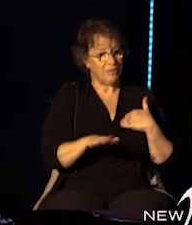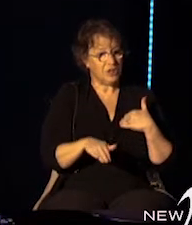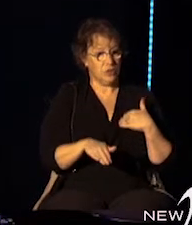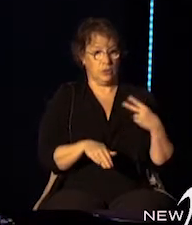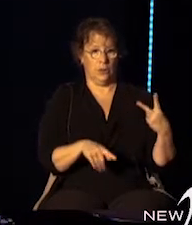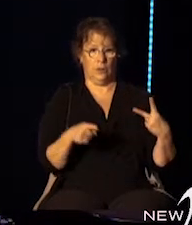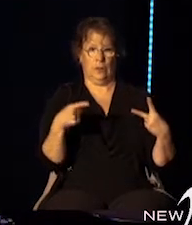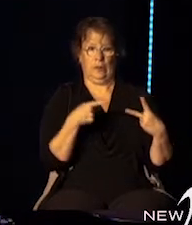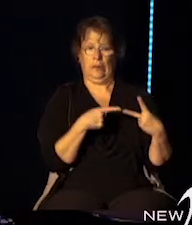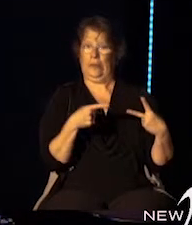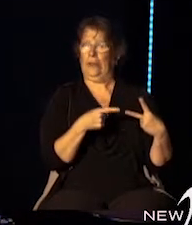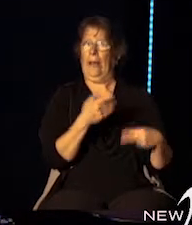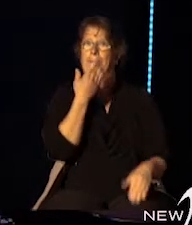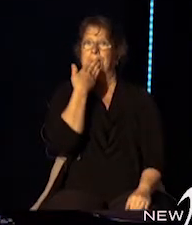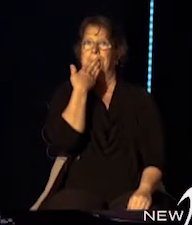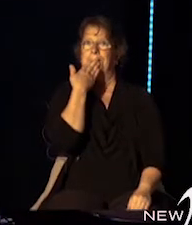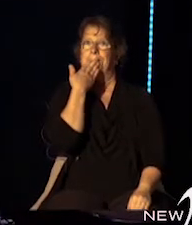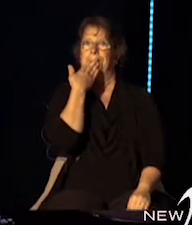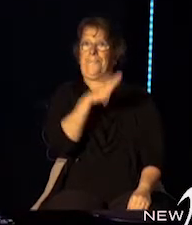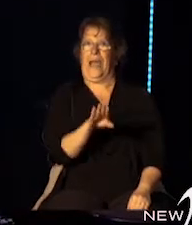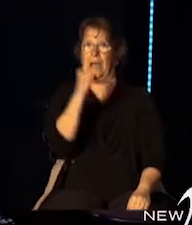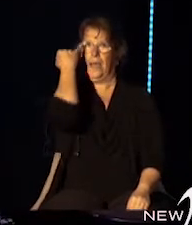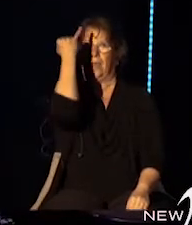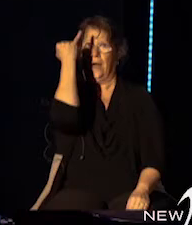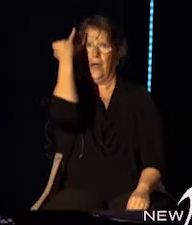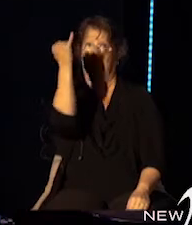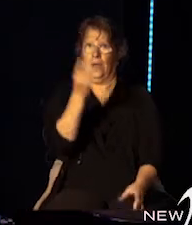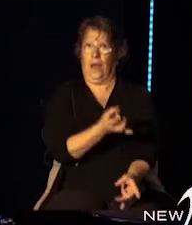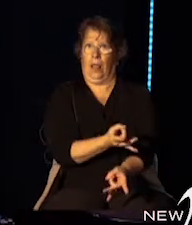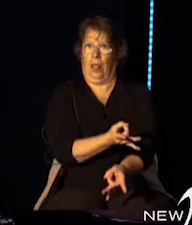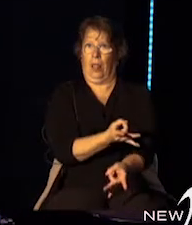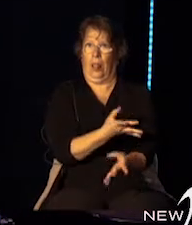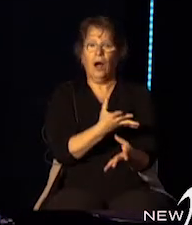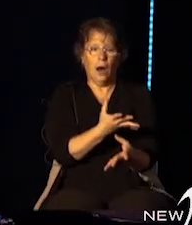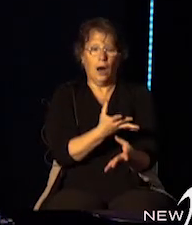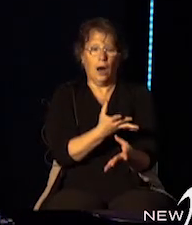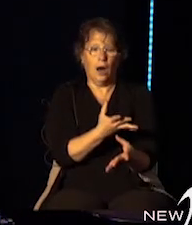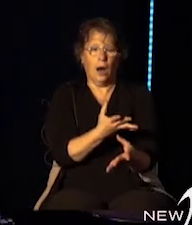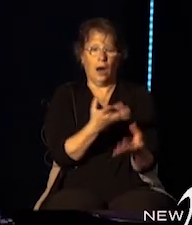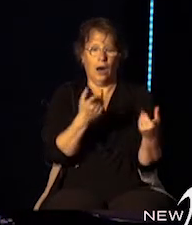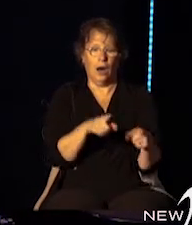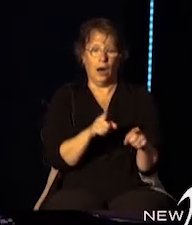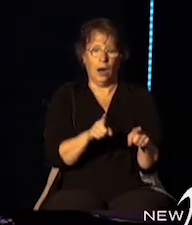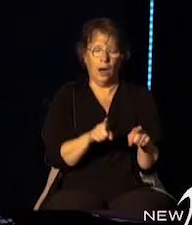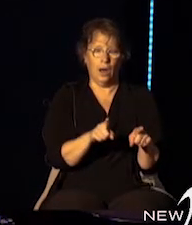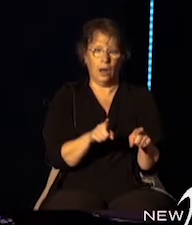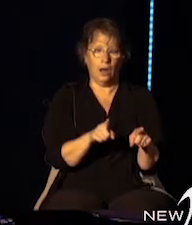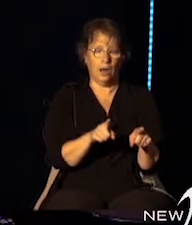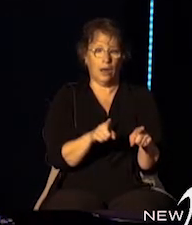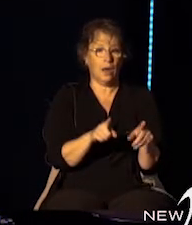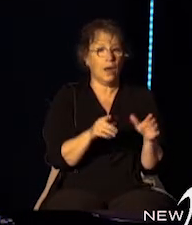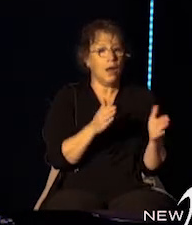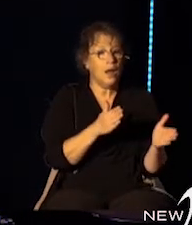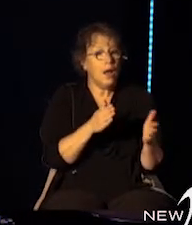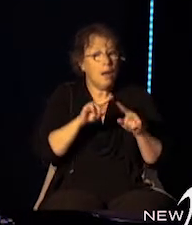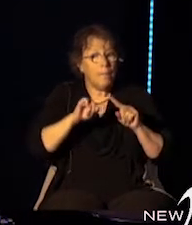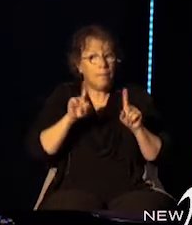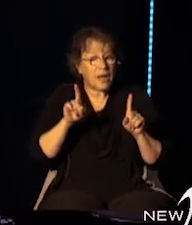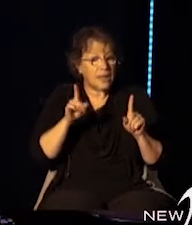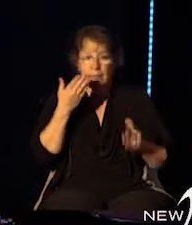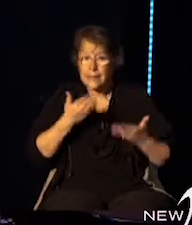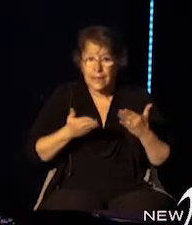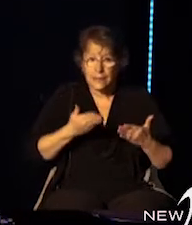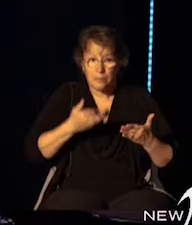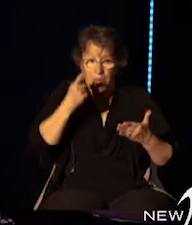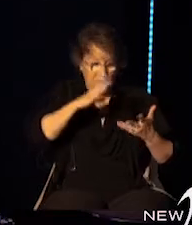went predictably terrible. Now look at this. Even though they messed up and tried to